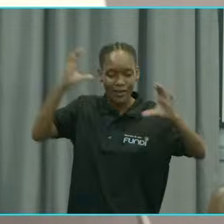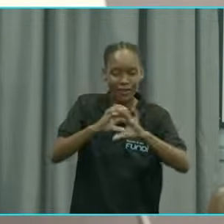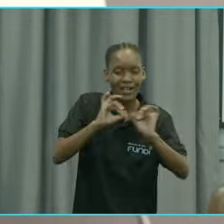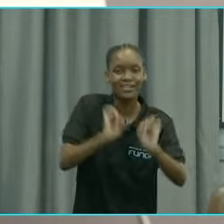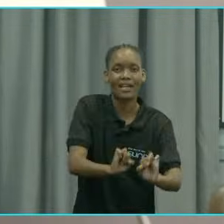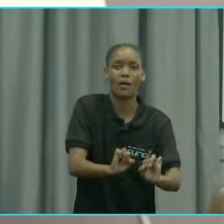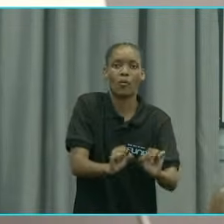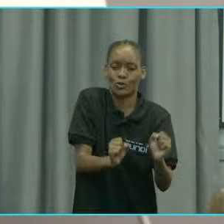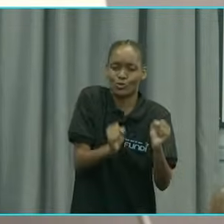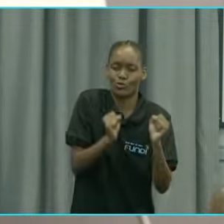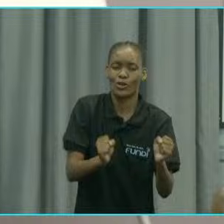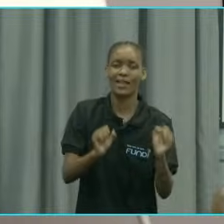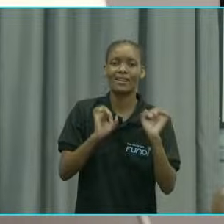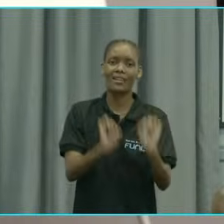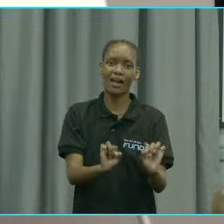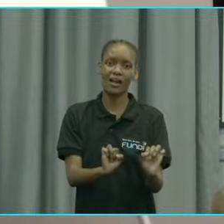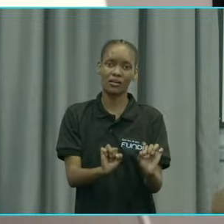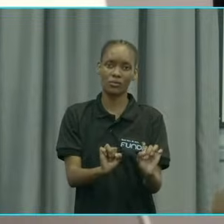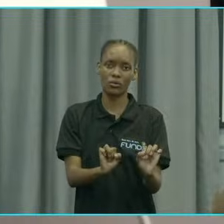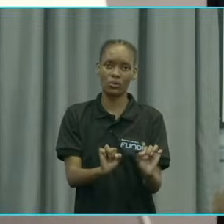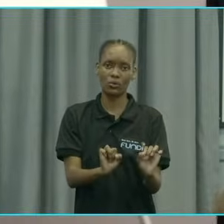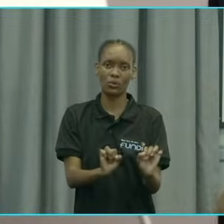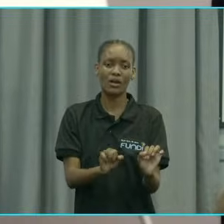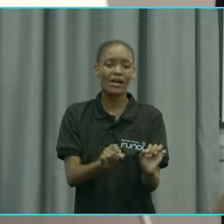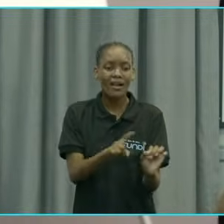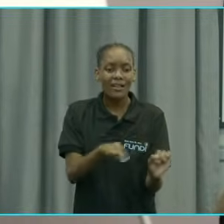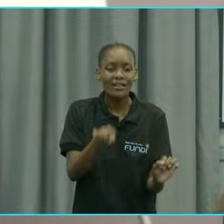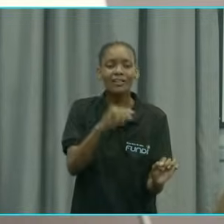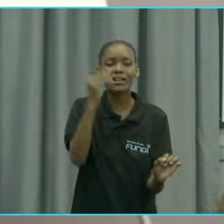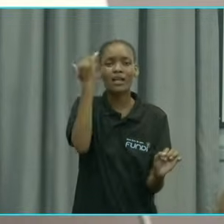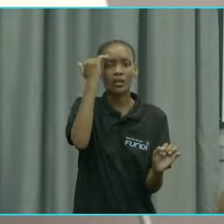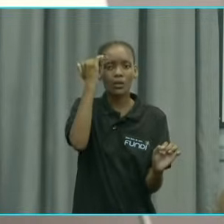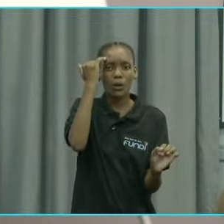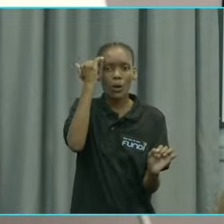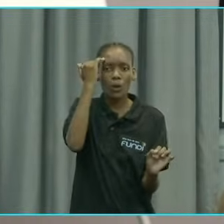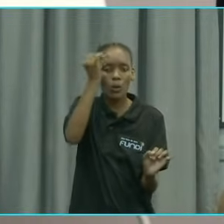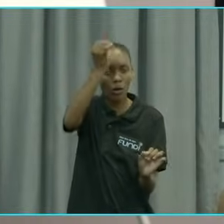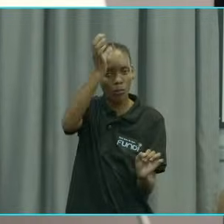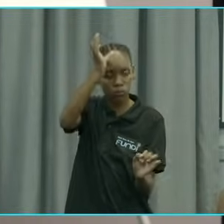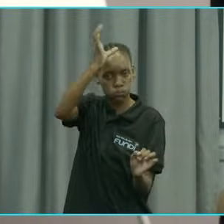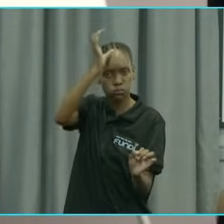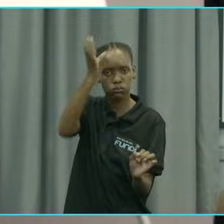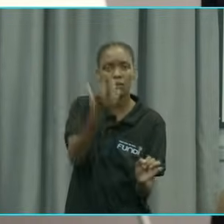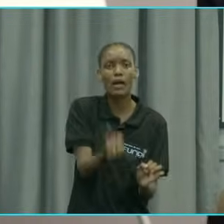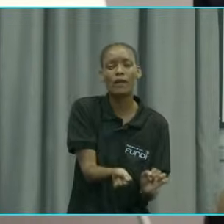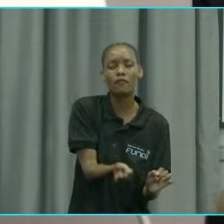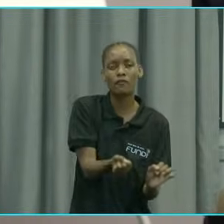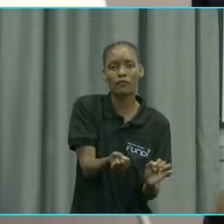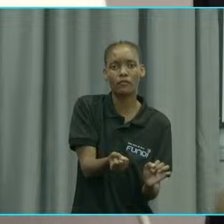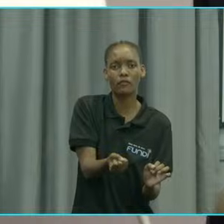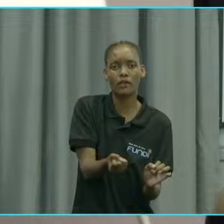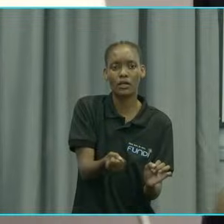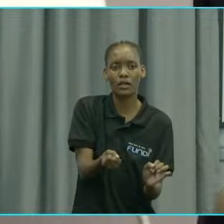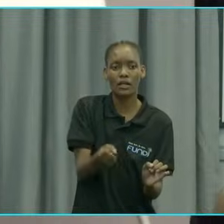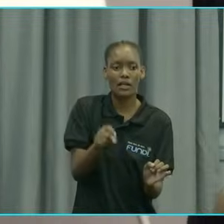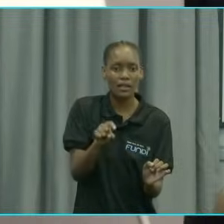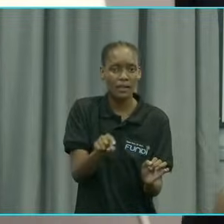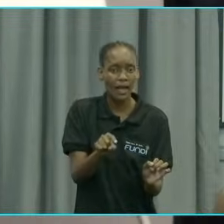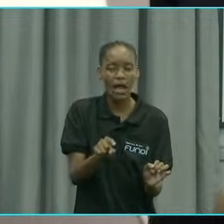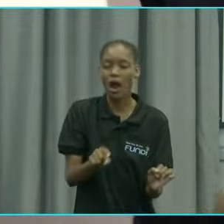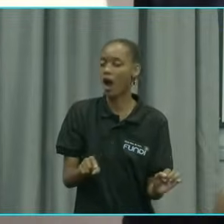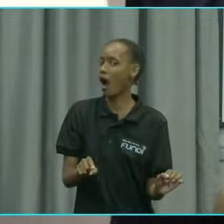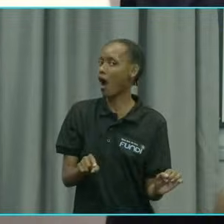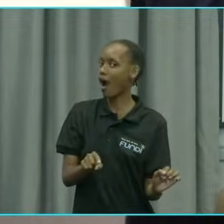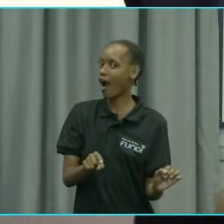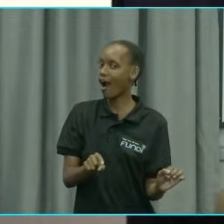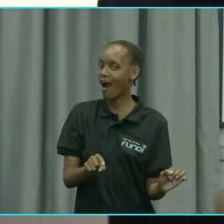was their strength. They know the knowledge, they have the knowledge. There you cannot touch them.